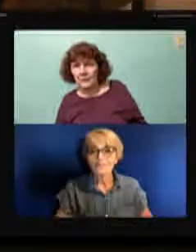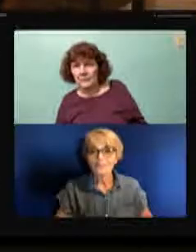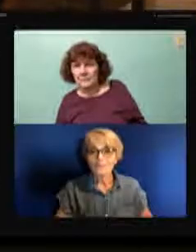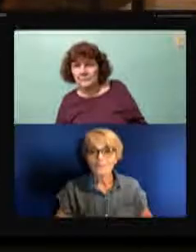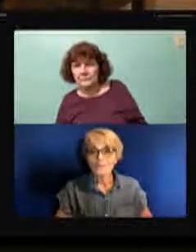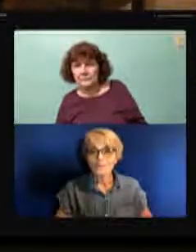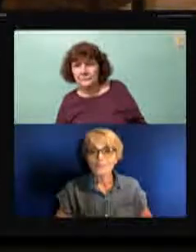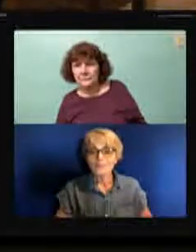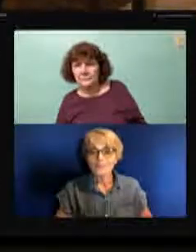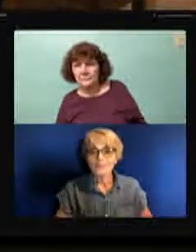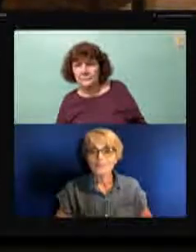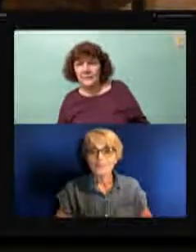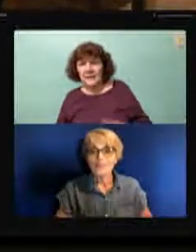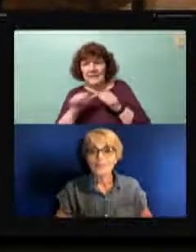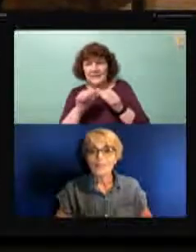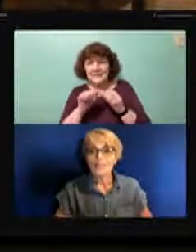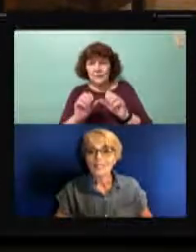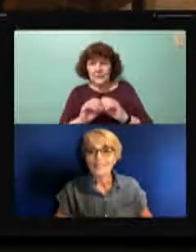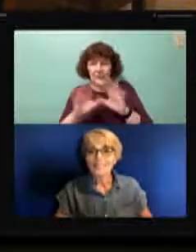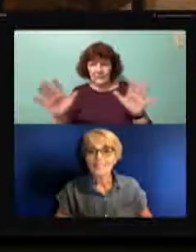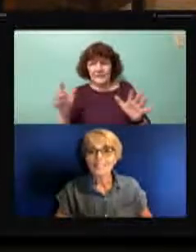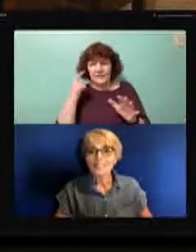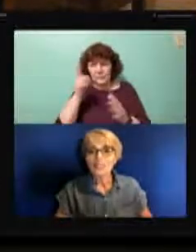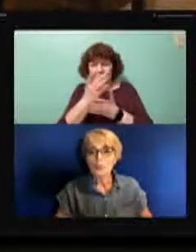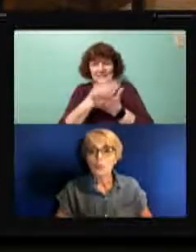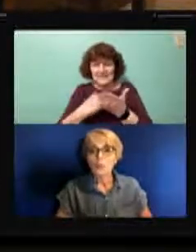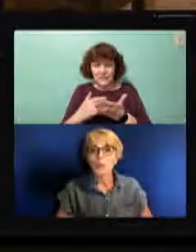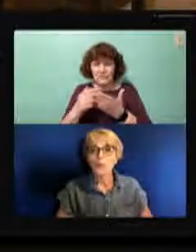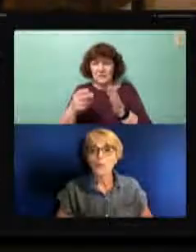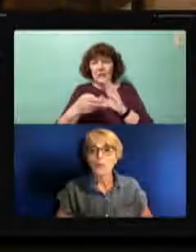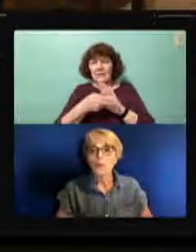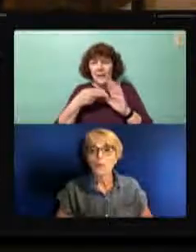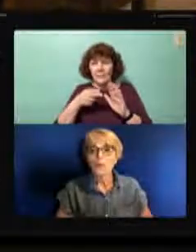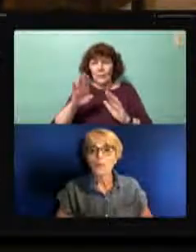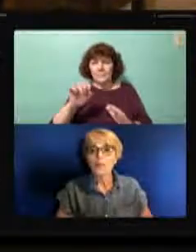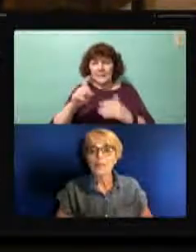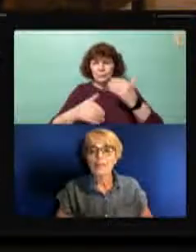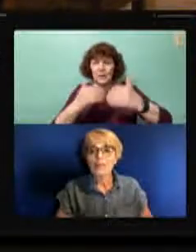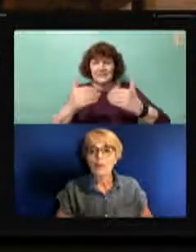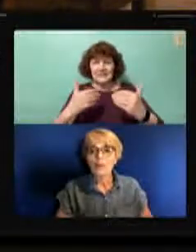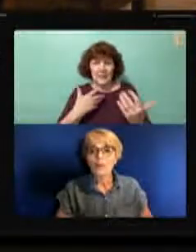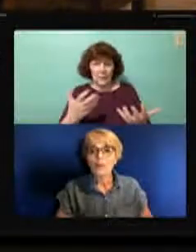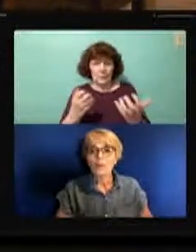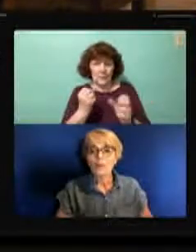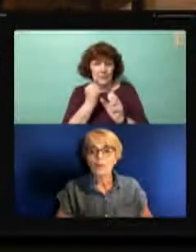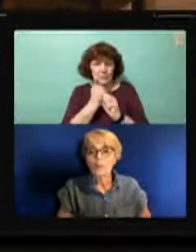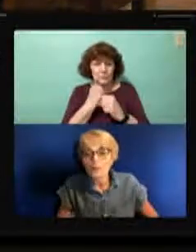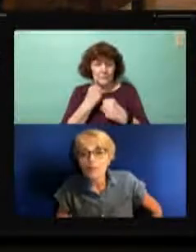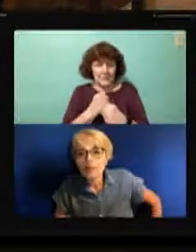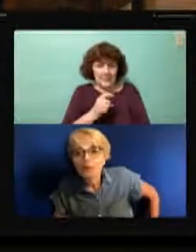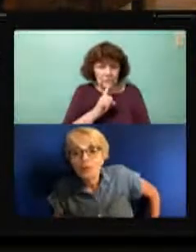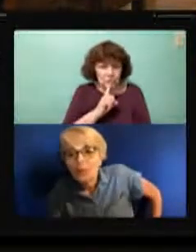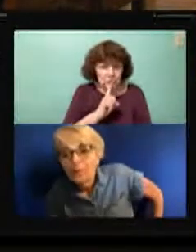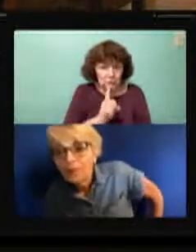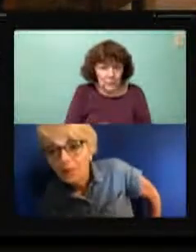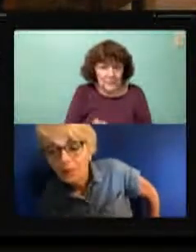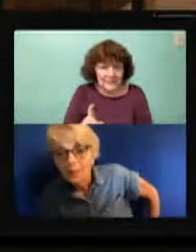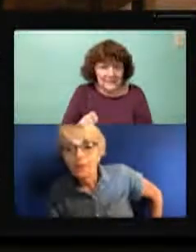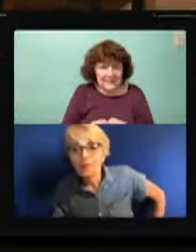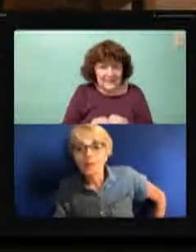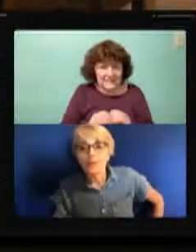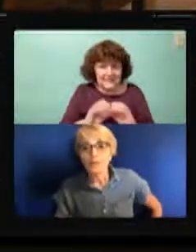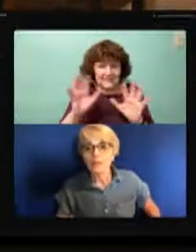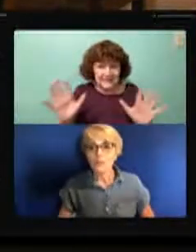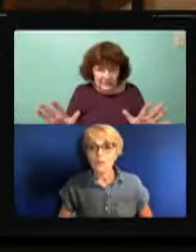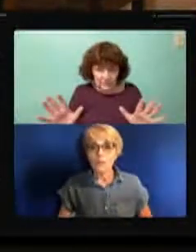Continued clarifications in the section labeled bid process. I want to make sure that it is clear that what